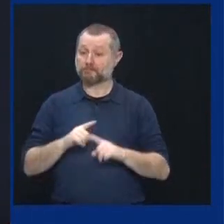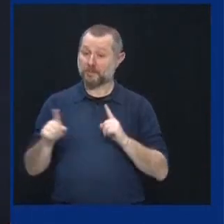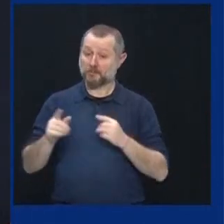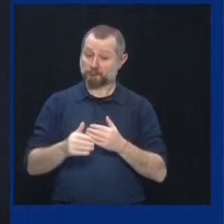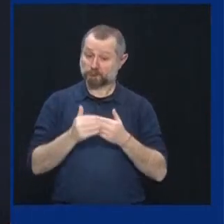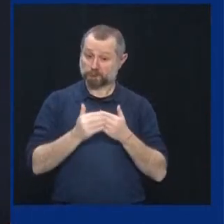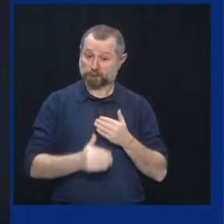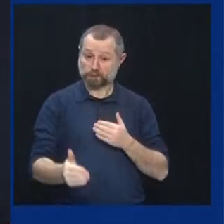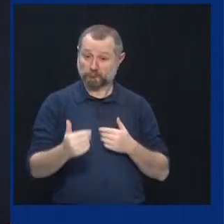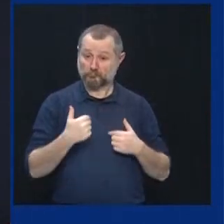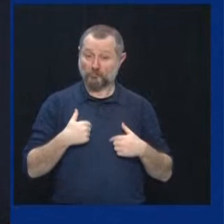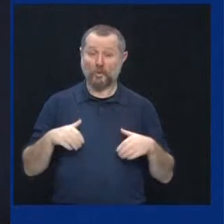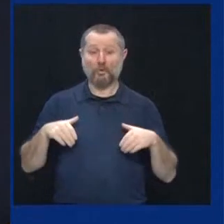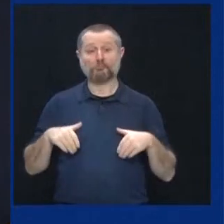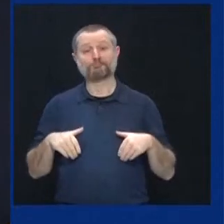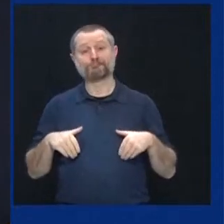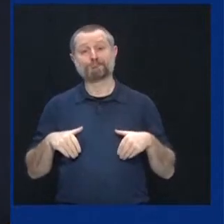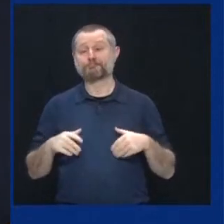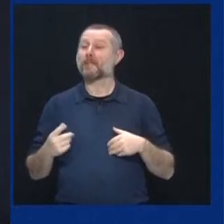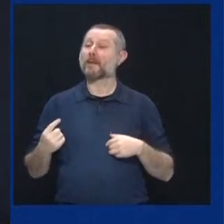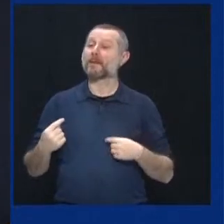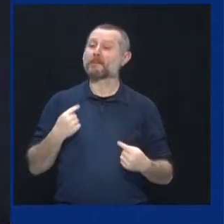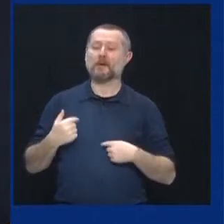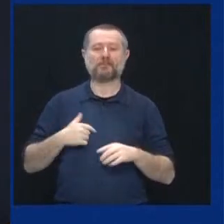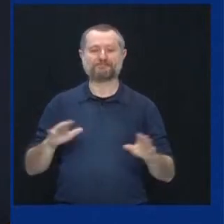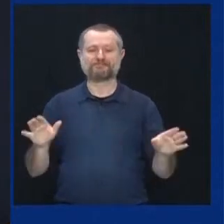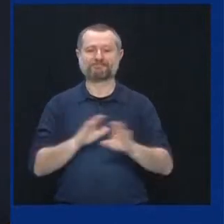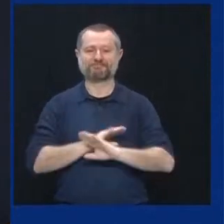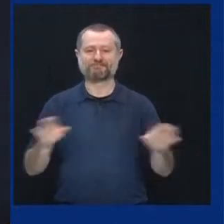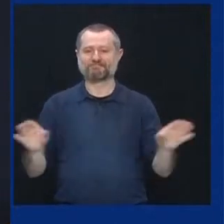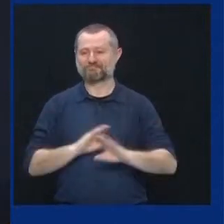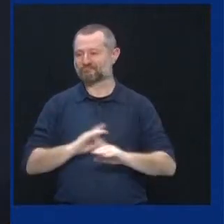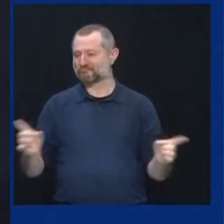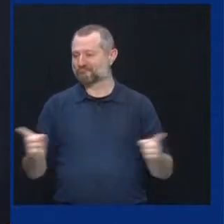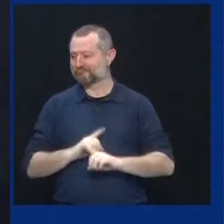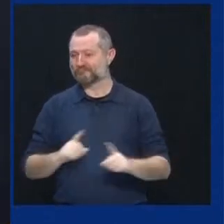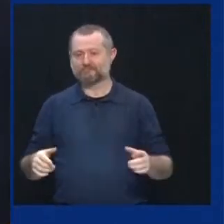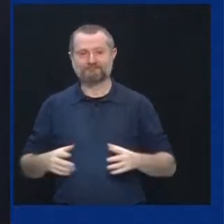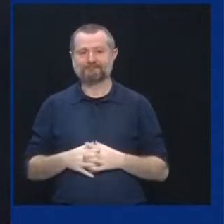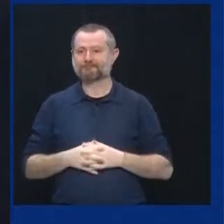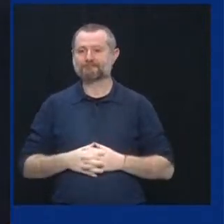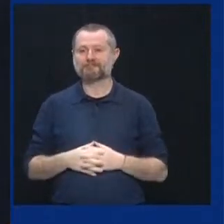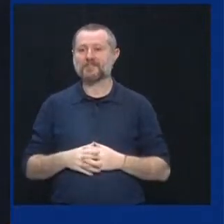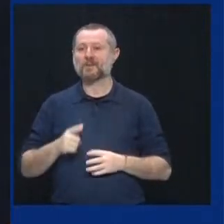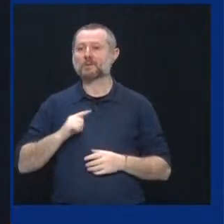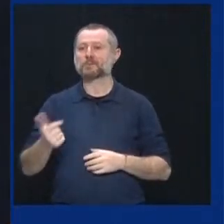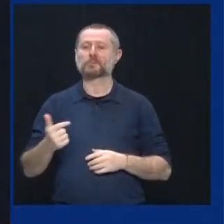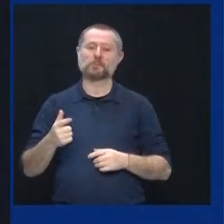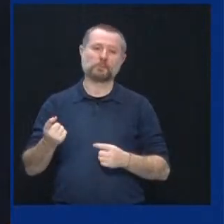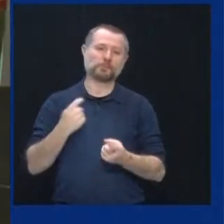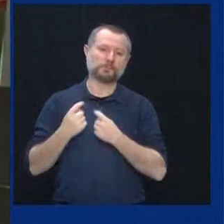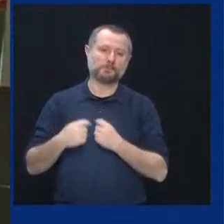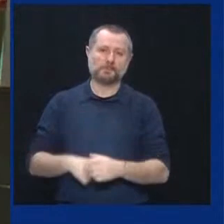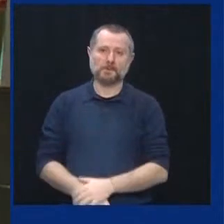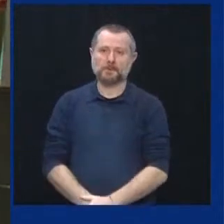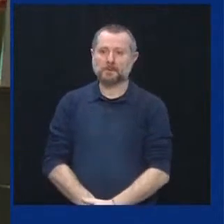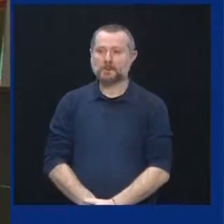or complacence, even the way Thomas Paine spells it. Let's take some questions.